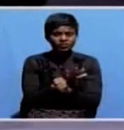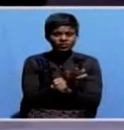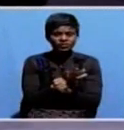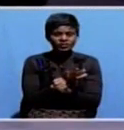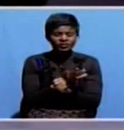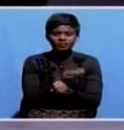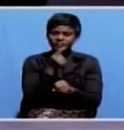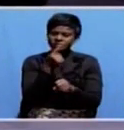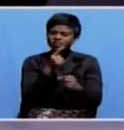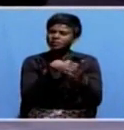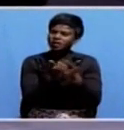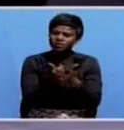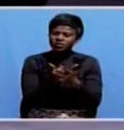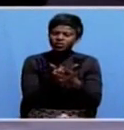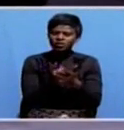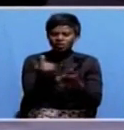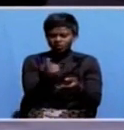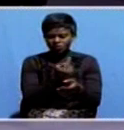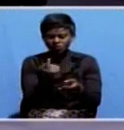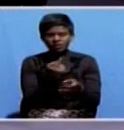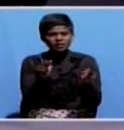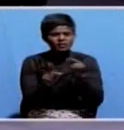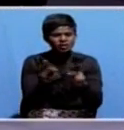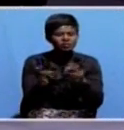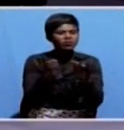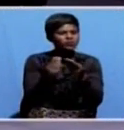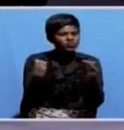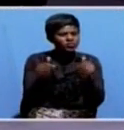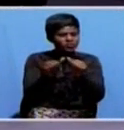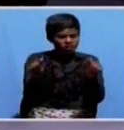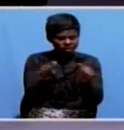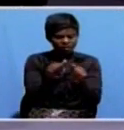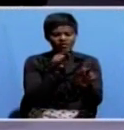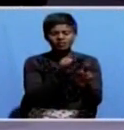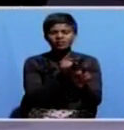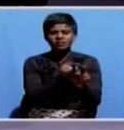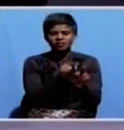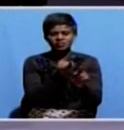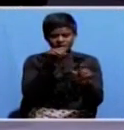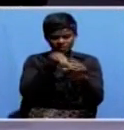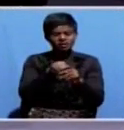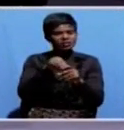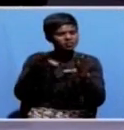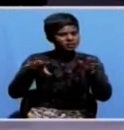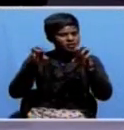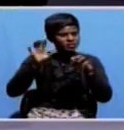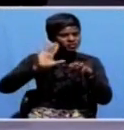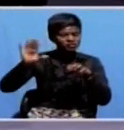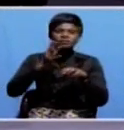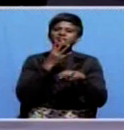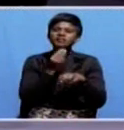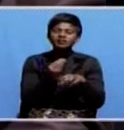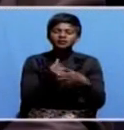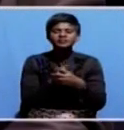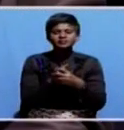saying, how come only people from this area are in his cabinet? And so